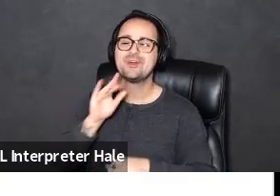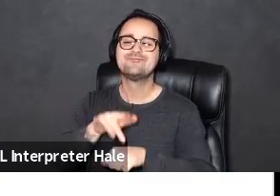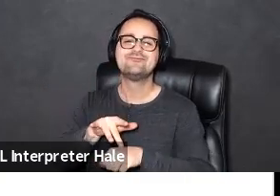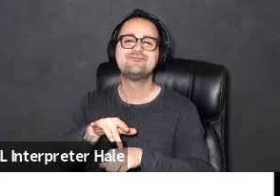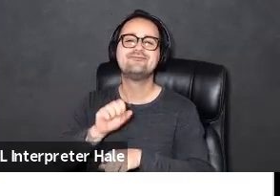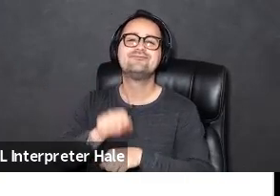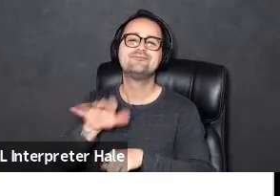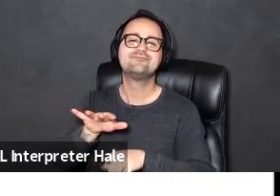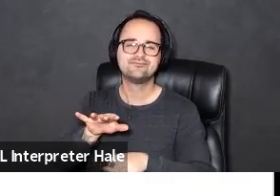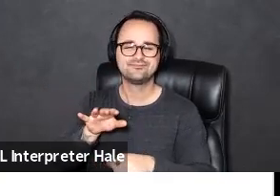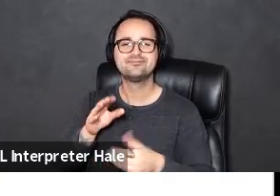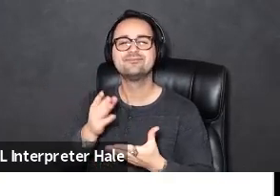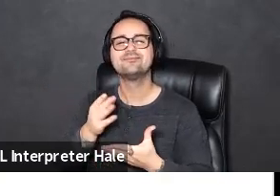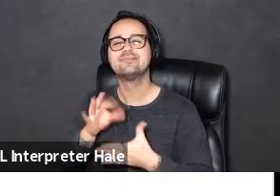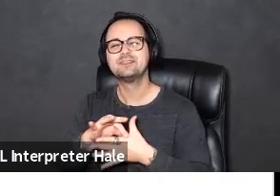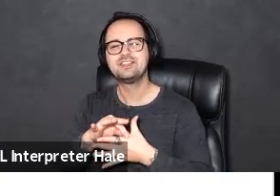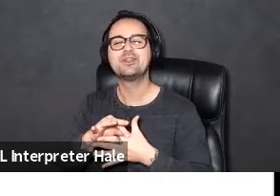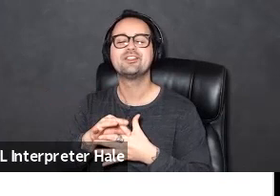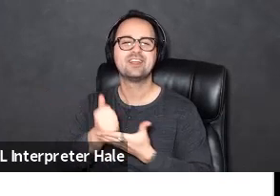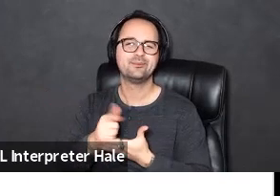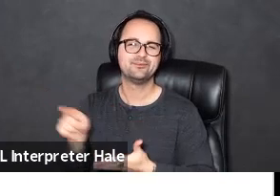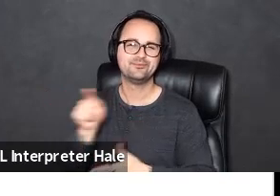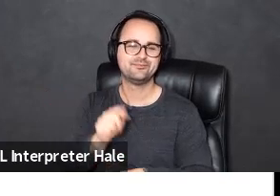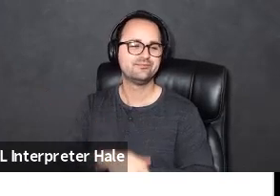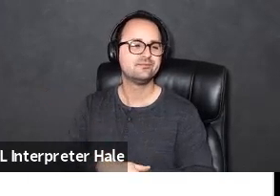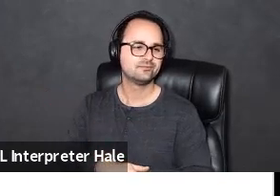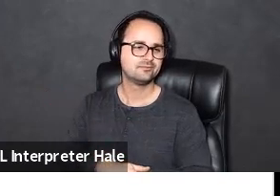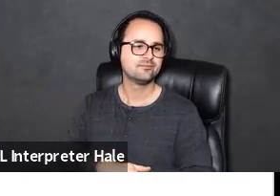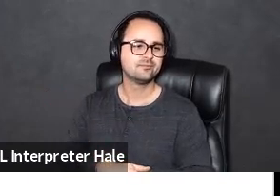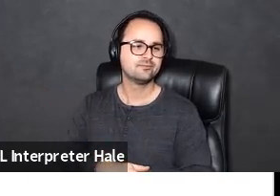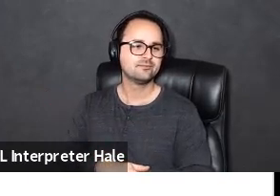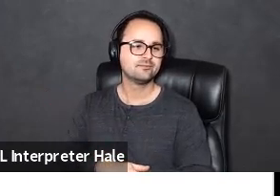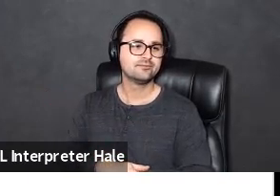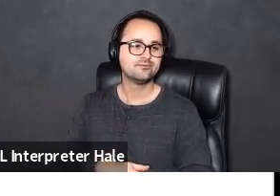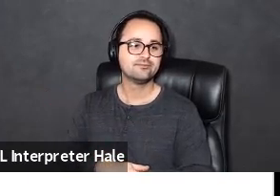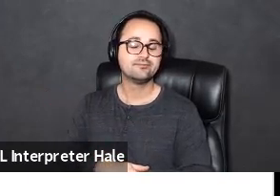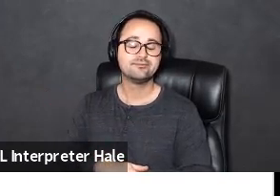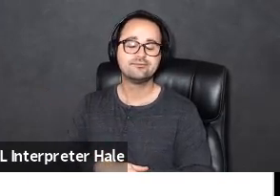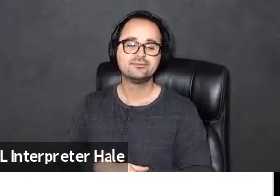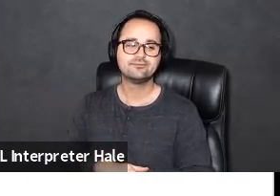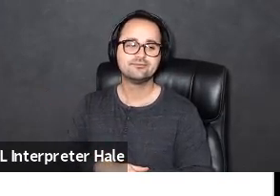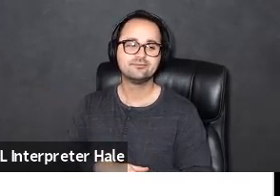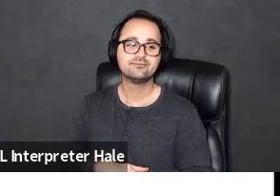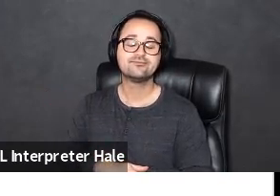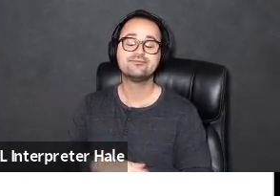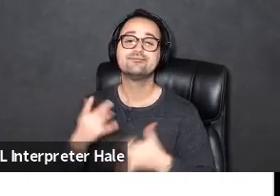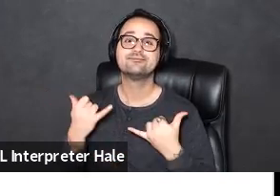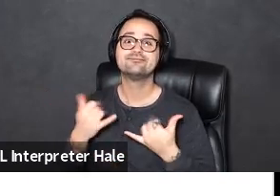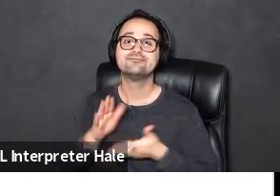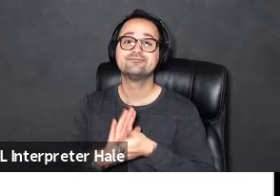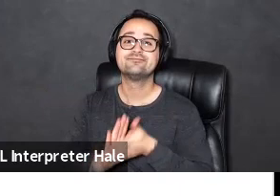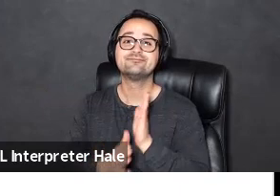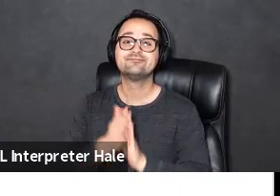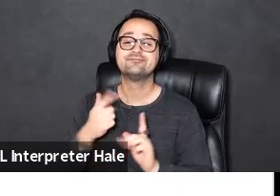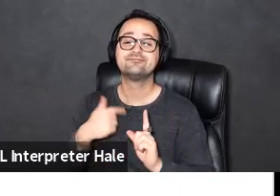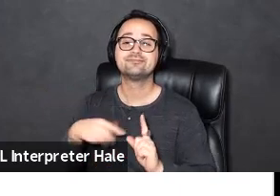give you something to go through and sort of get an overview on. And with that, I think I'm done, Sarah.